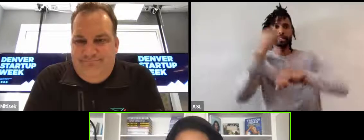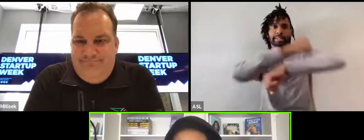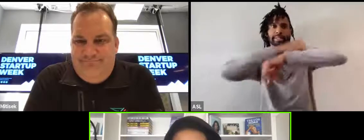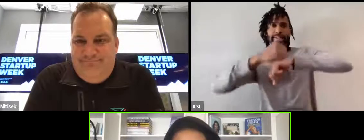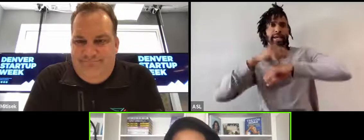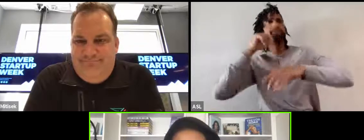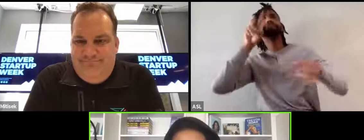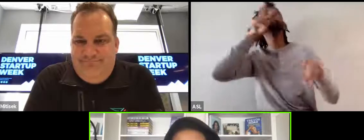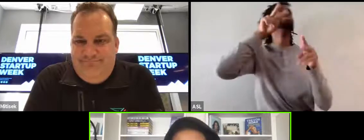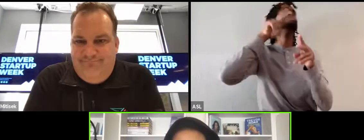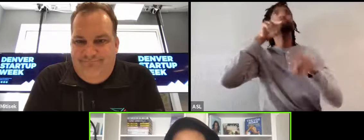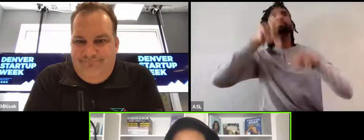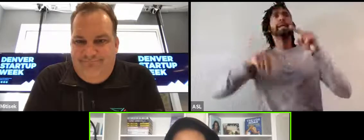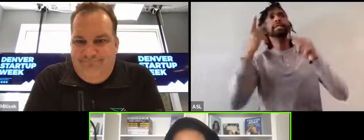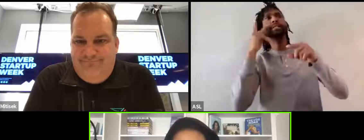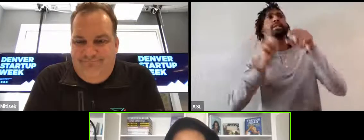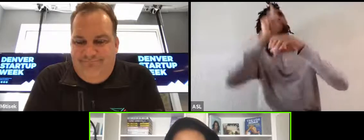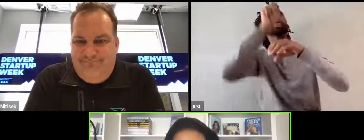Just happened to me